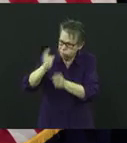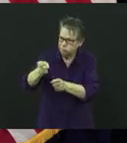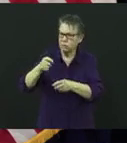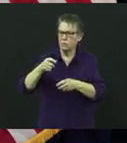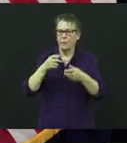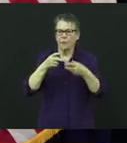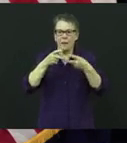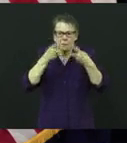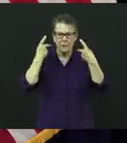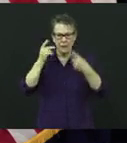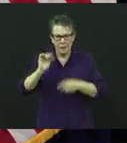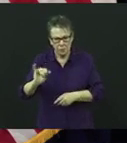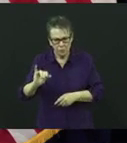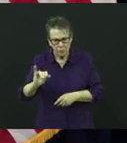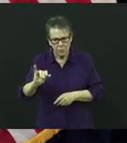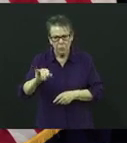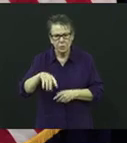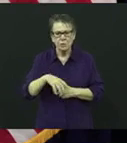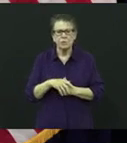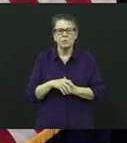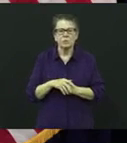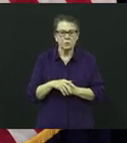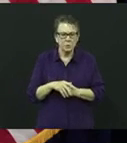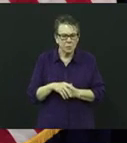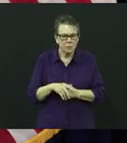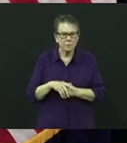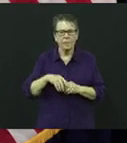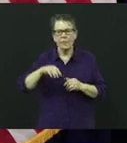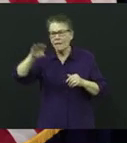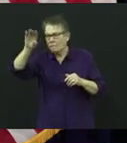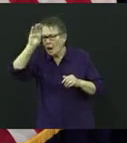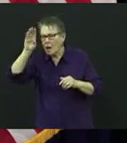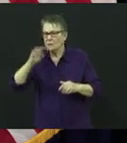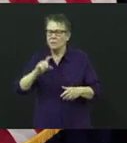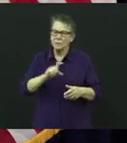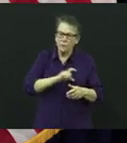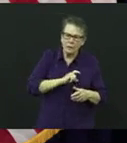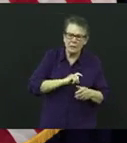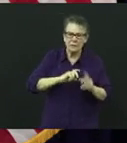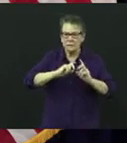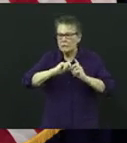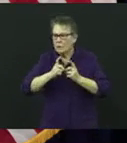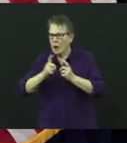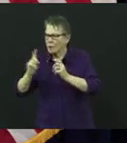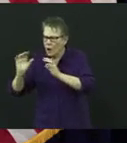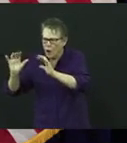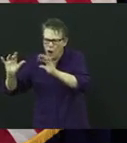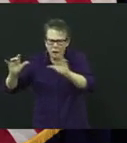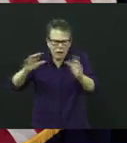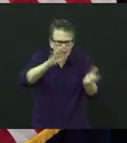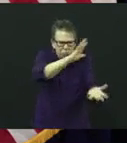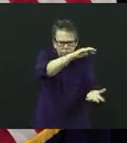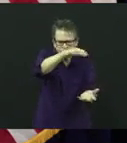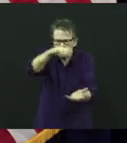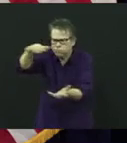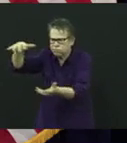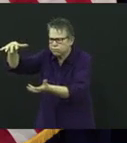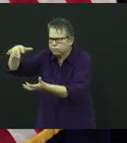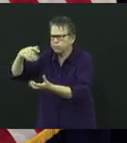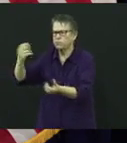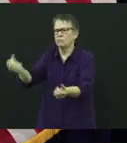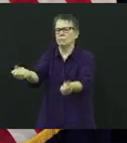are actively engaged in furthering this and working with the private sector to meet our emergent PPE needs, and anyone